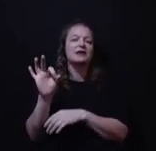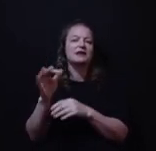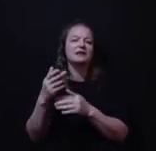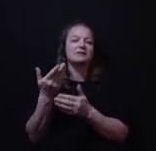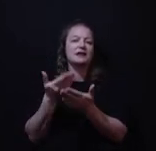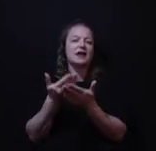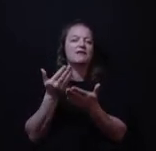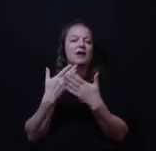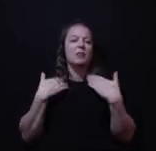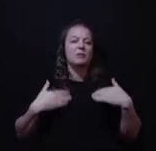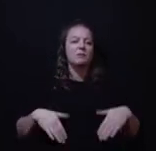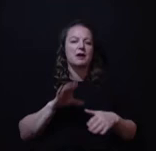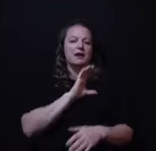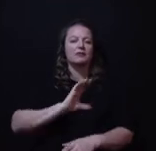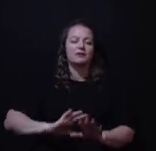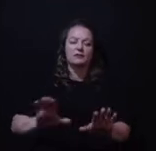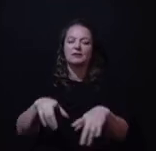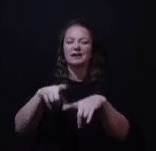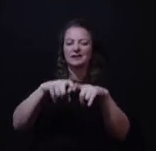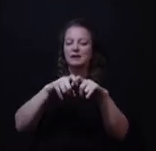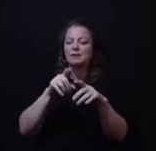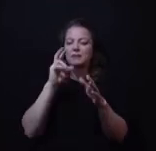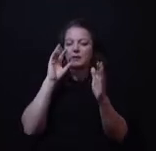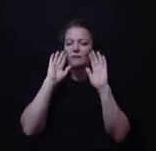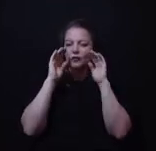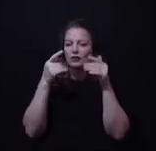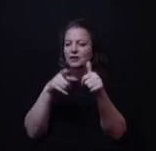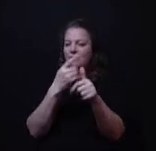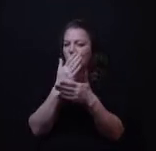look, before we read on, I've got to stop and focus on the first part.